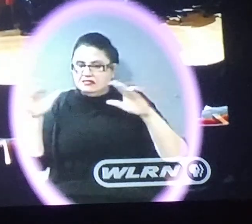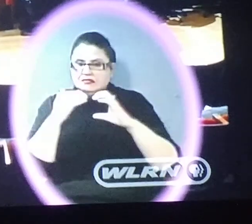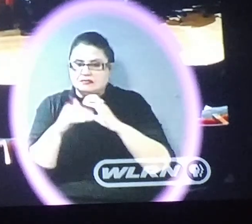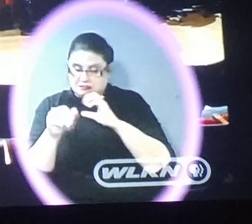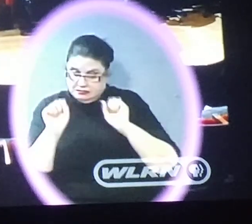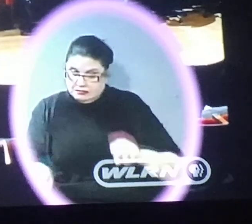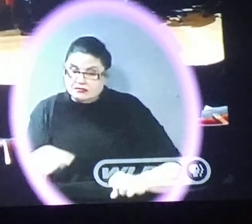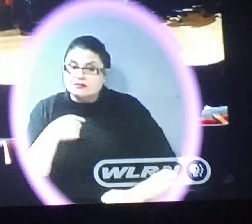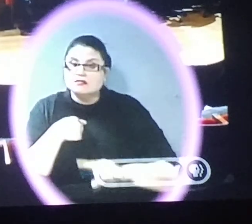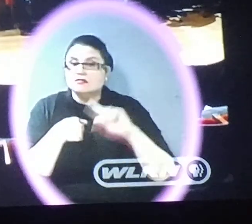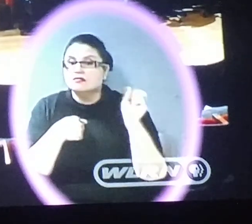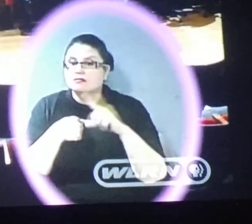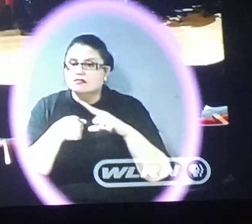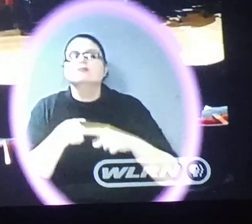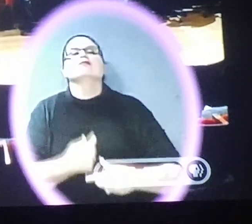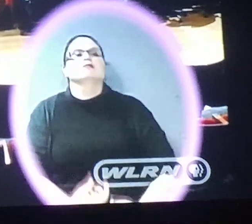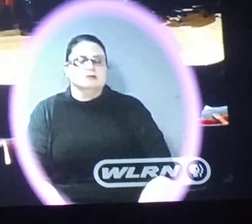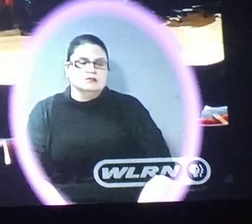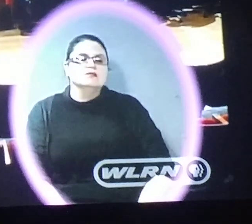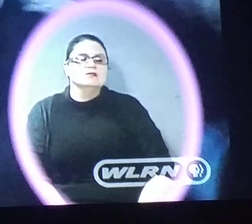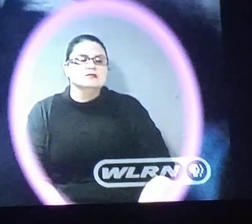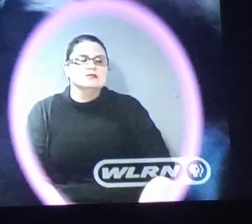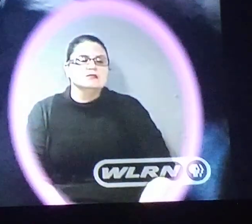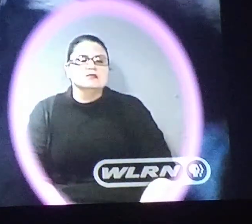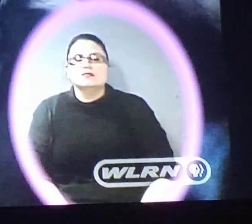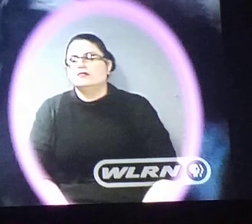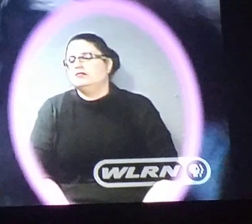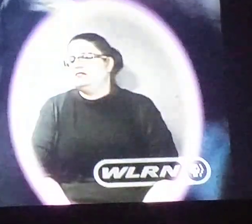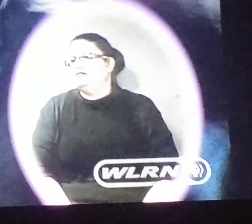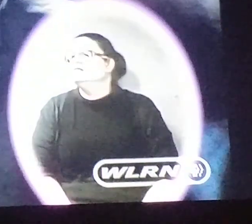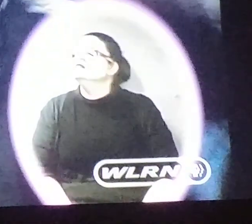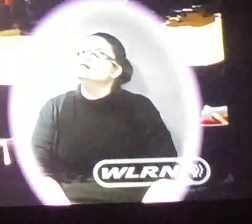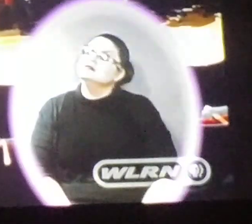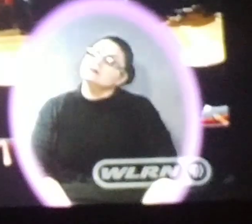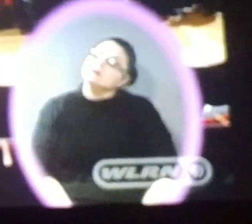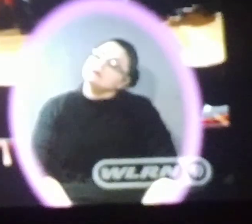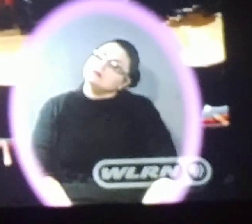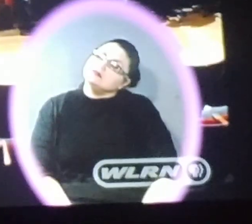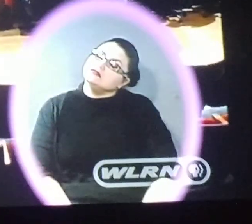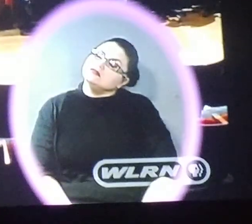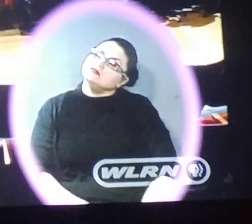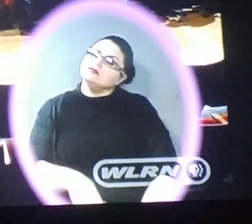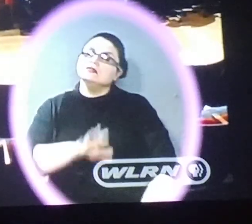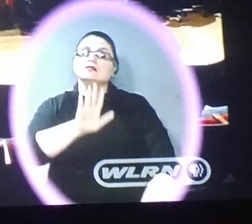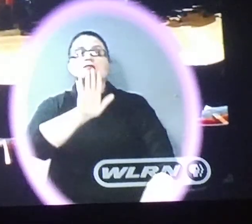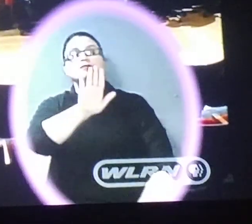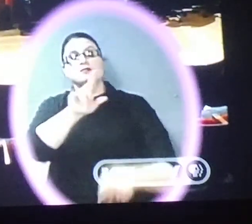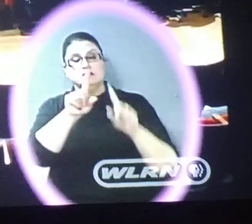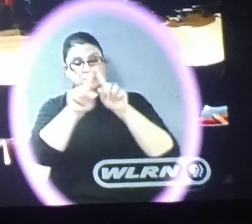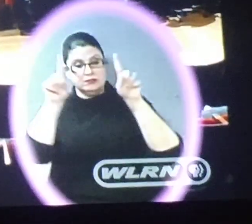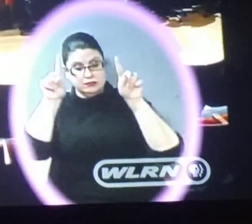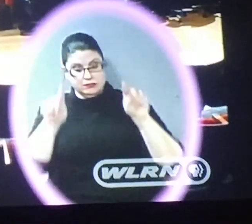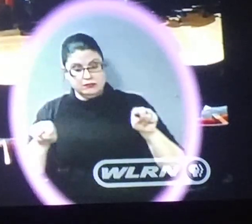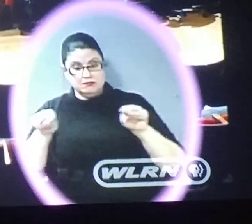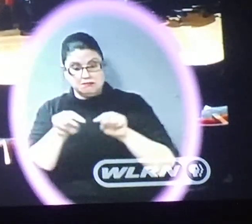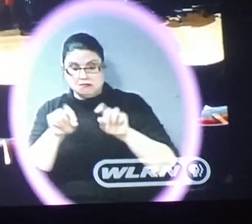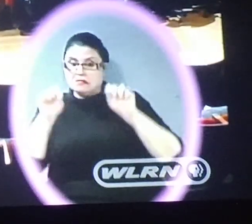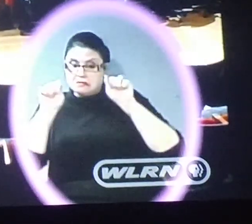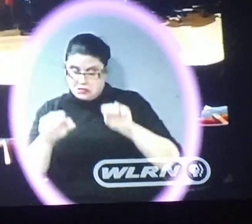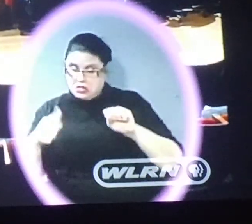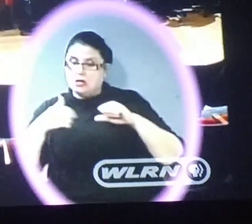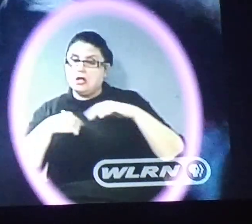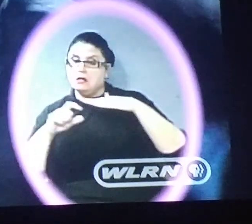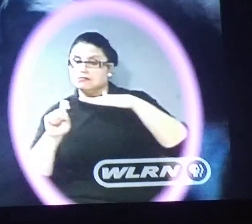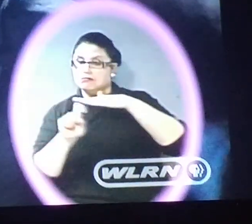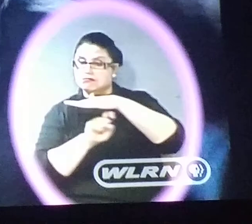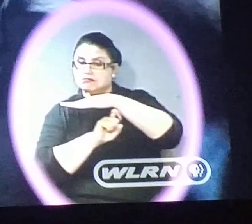Yes, through the chair. I'm sorry, I didn't get the question. The question is, can I distribute a flyer like this or this one through my